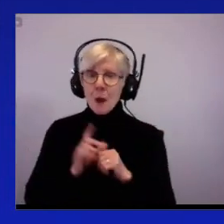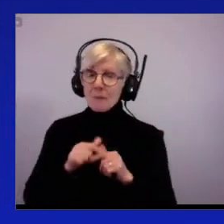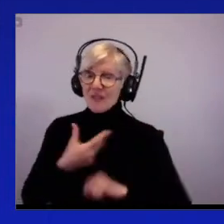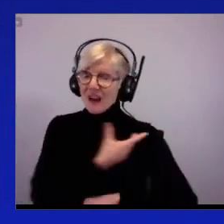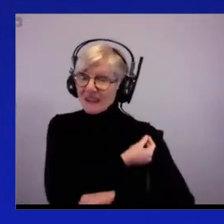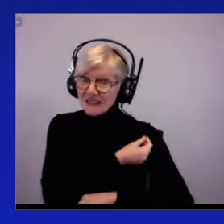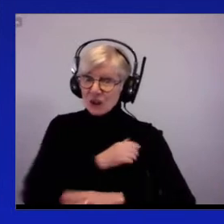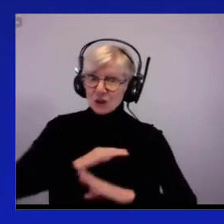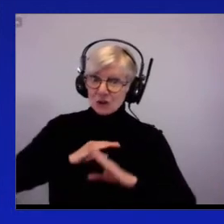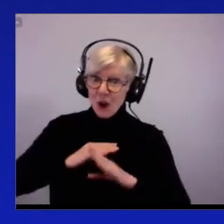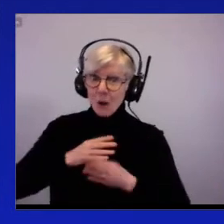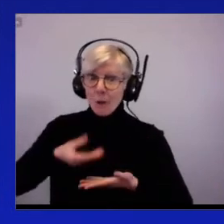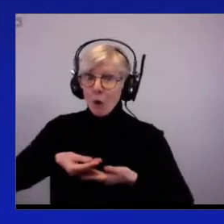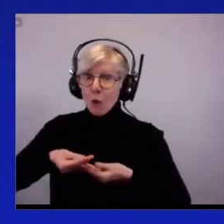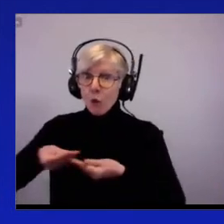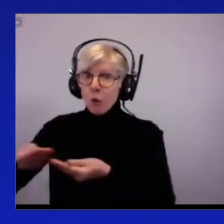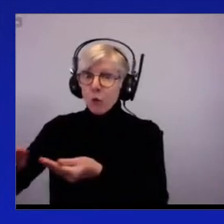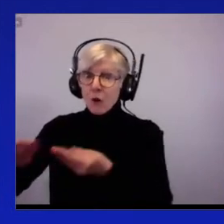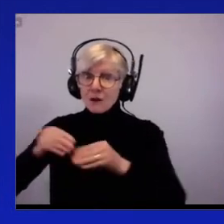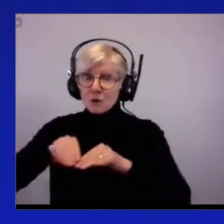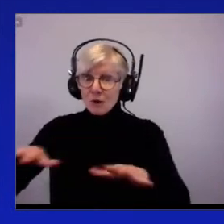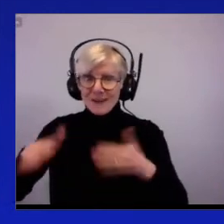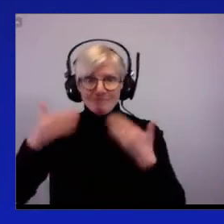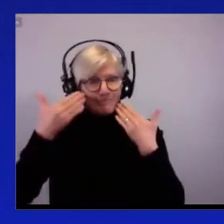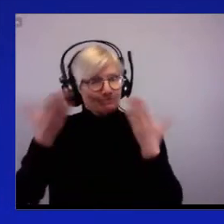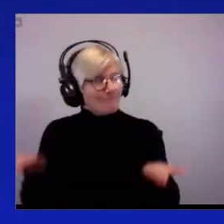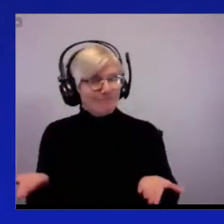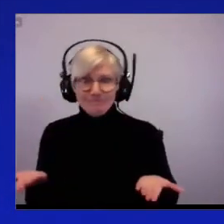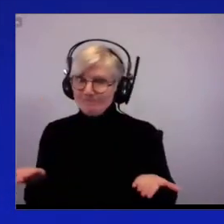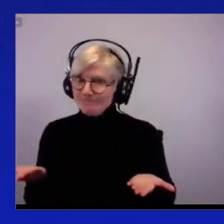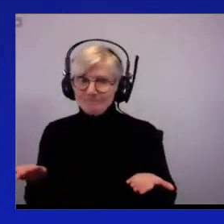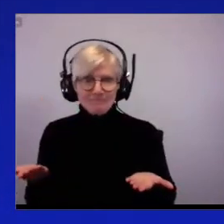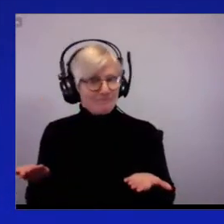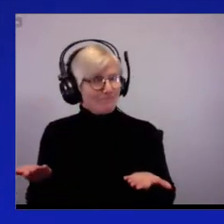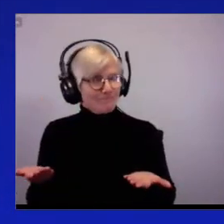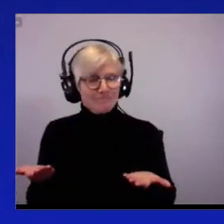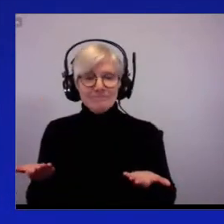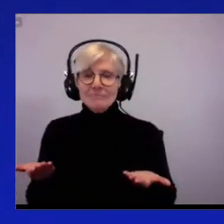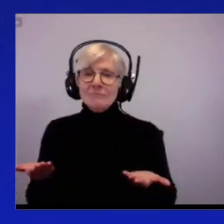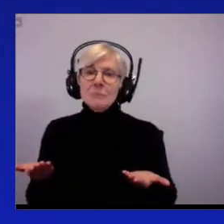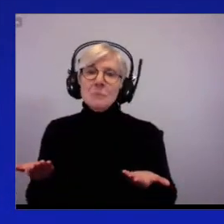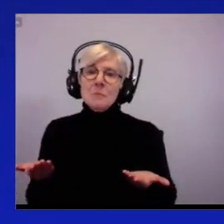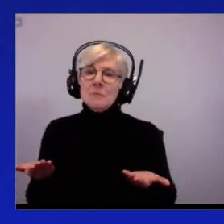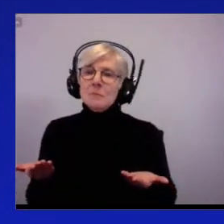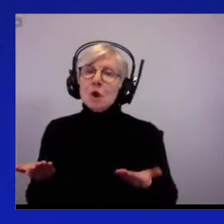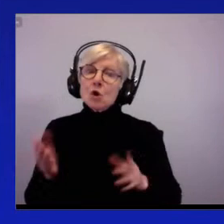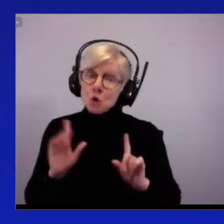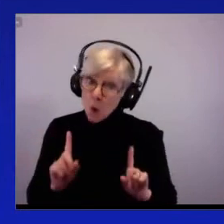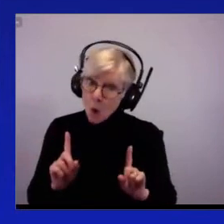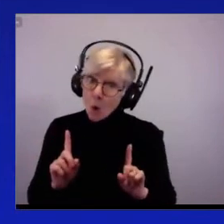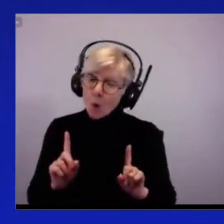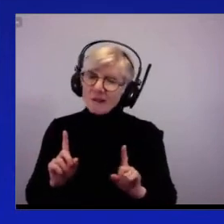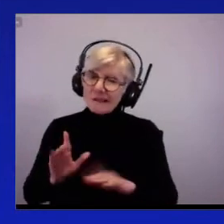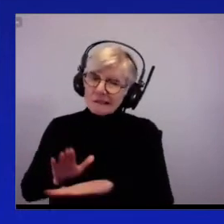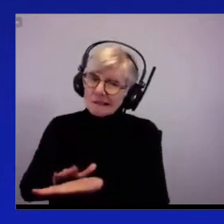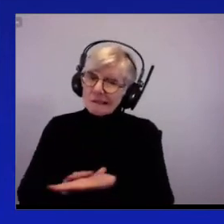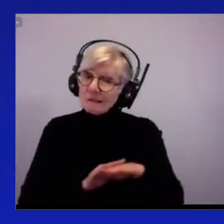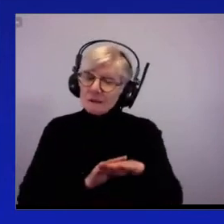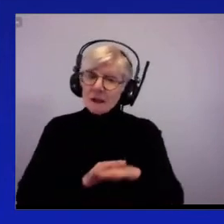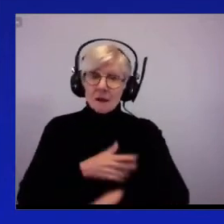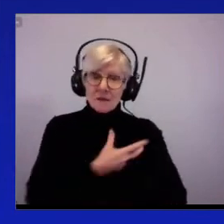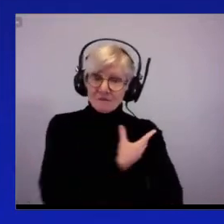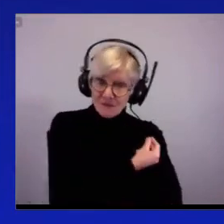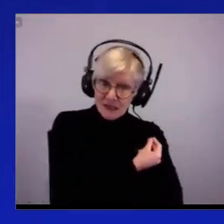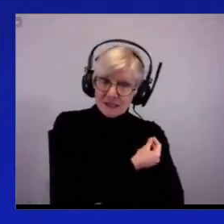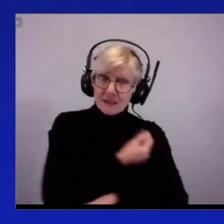transmission. And so there's actually no change in the behaviors that each of us need to take to prevent